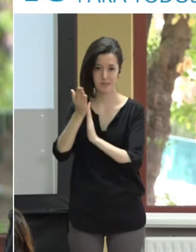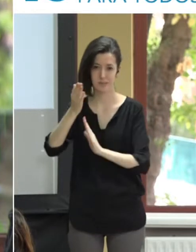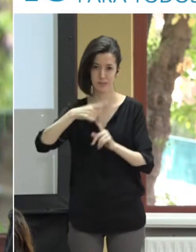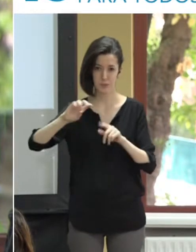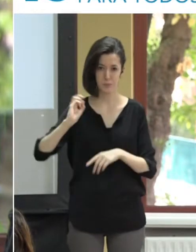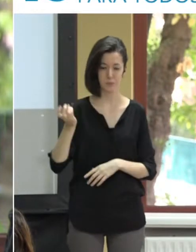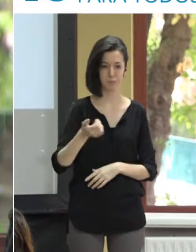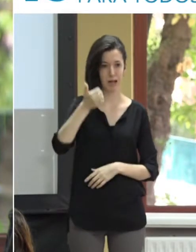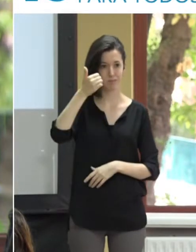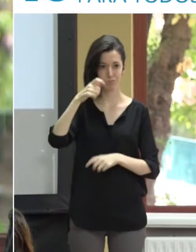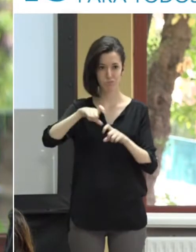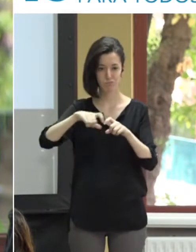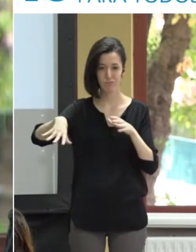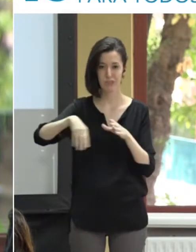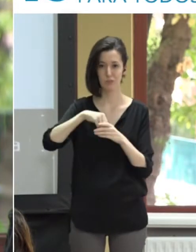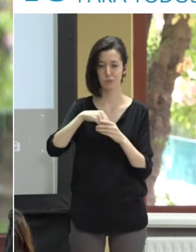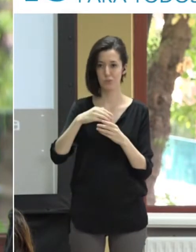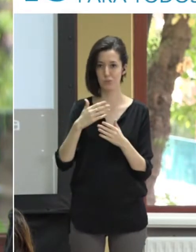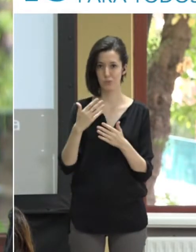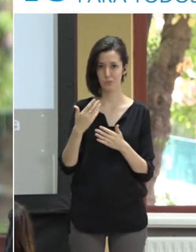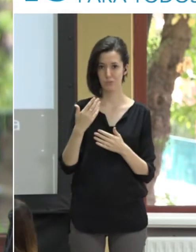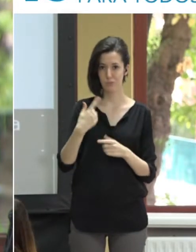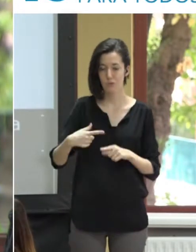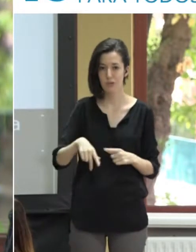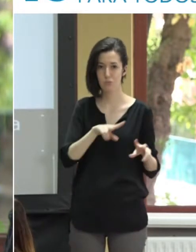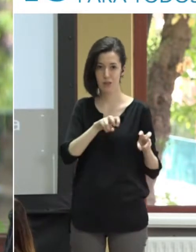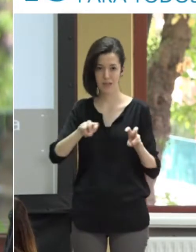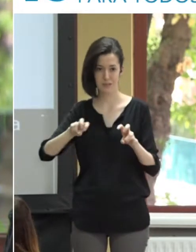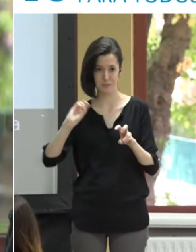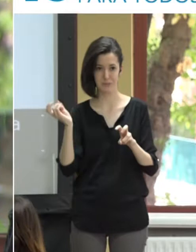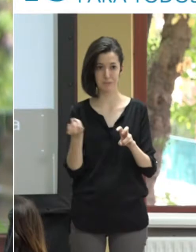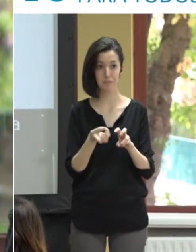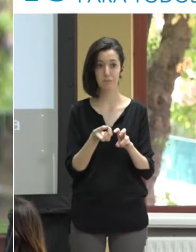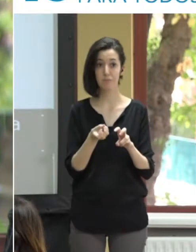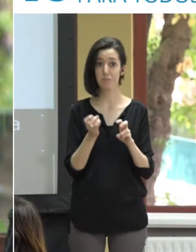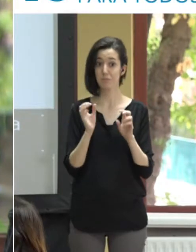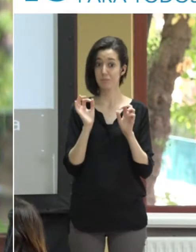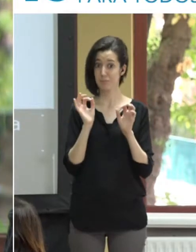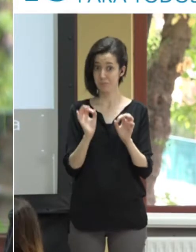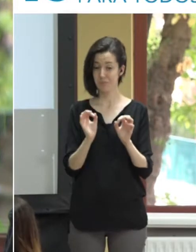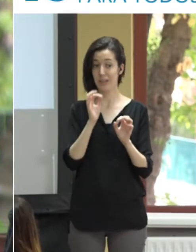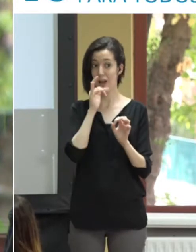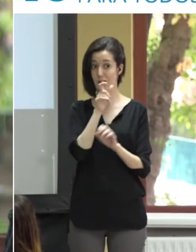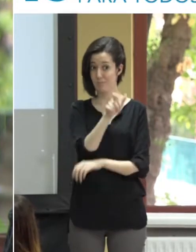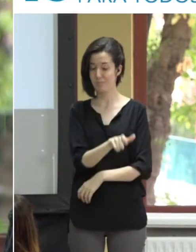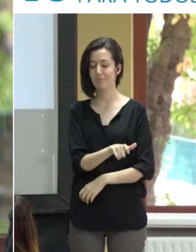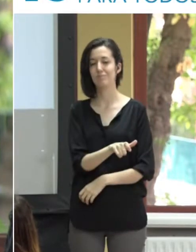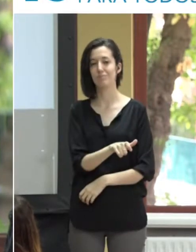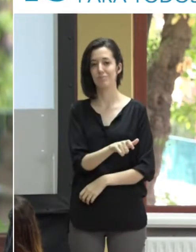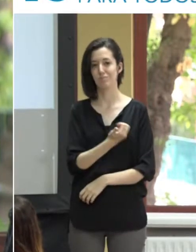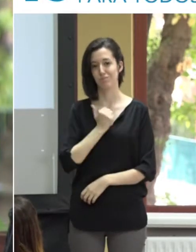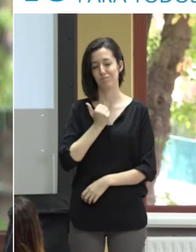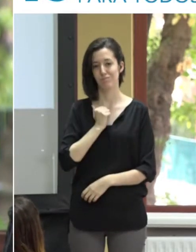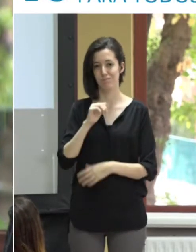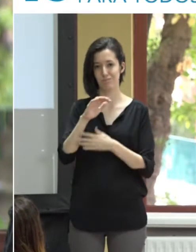many technologies that are very varied, very inclusive, and they increasingly offer more new features.